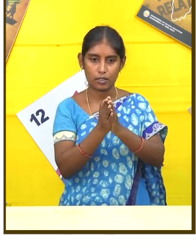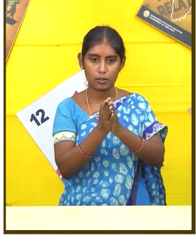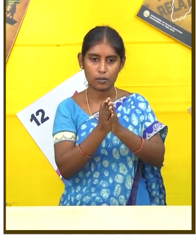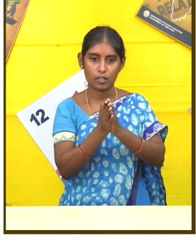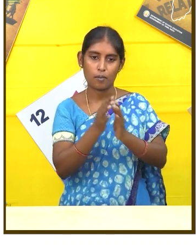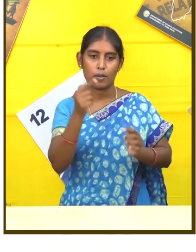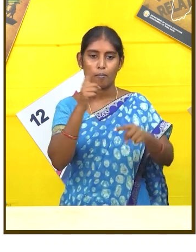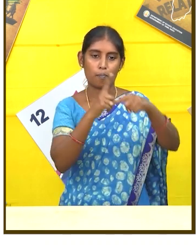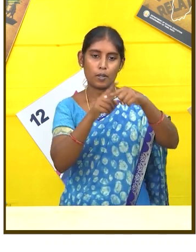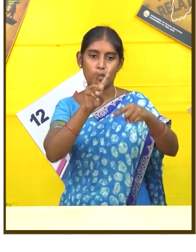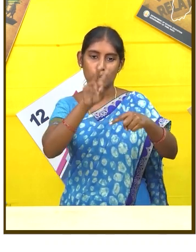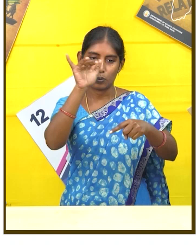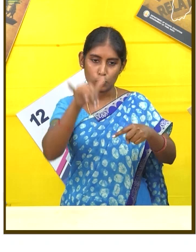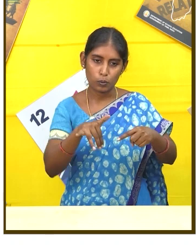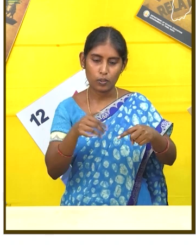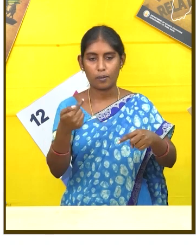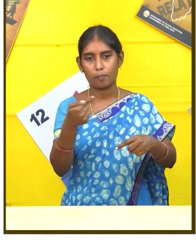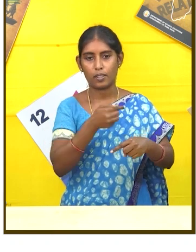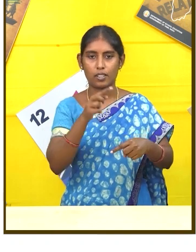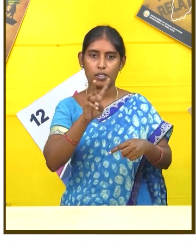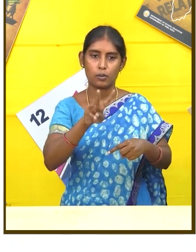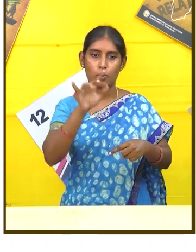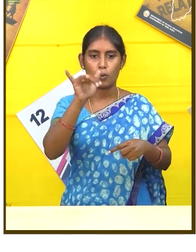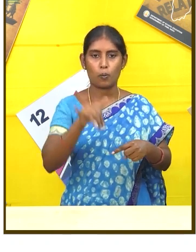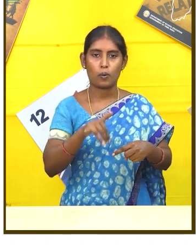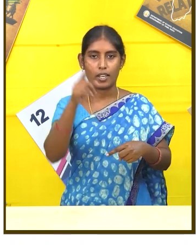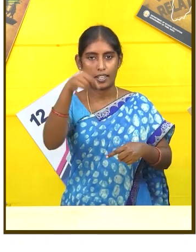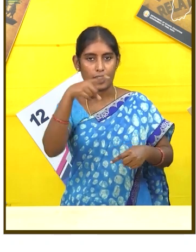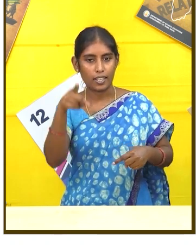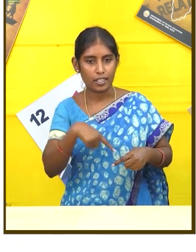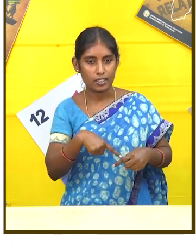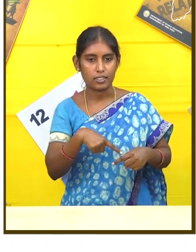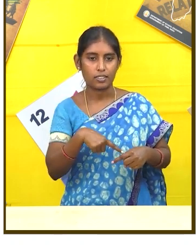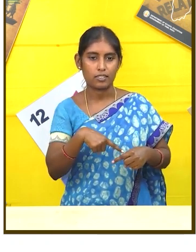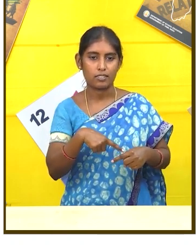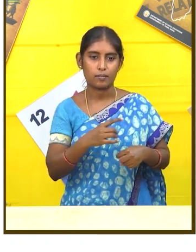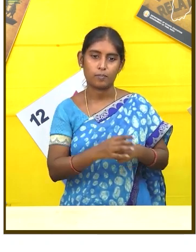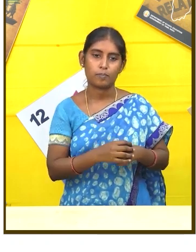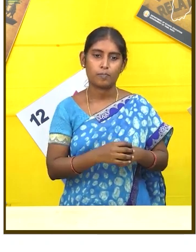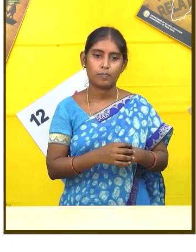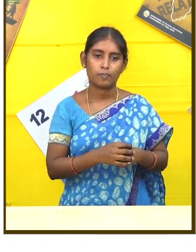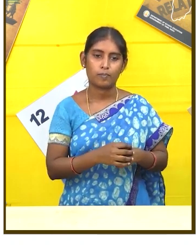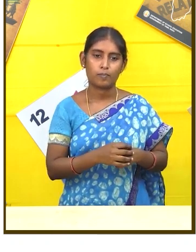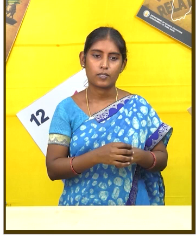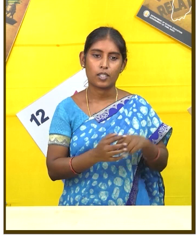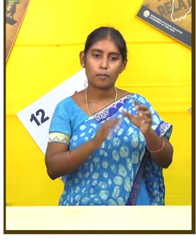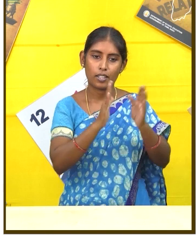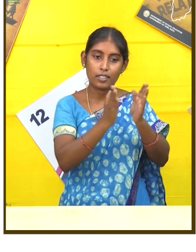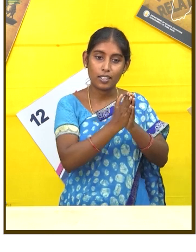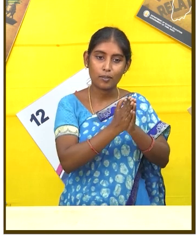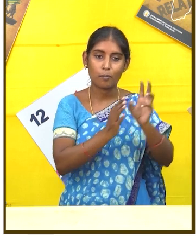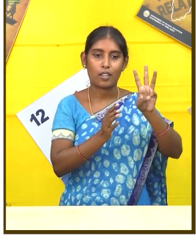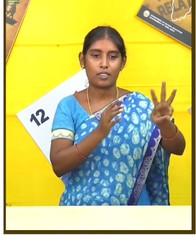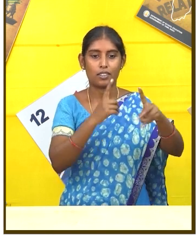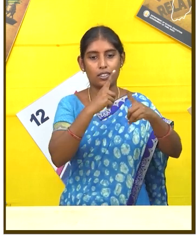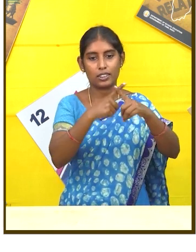and minus 2y, we may cancel it. Then 2x plus x become 3x, and 2z plus 3z